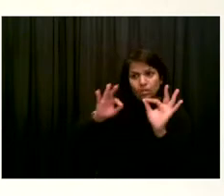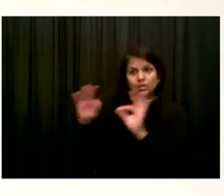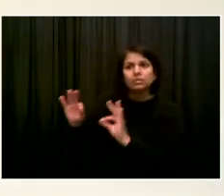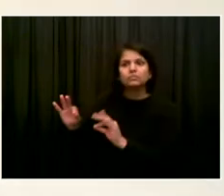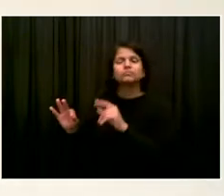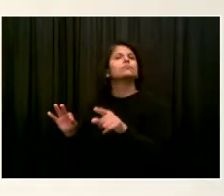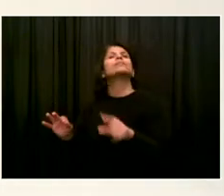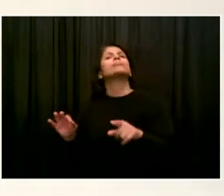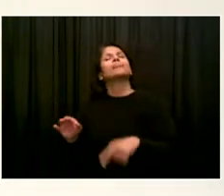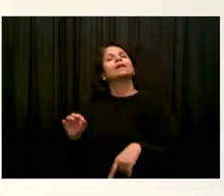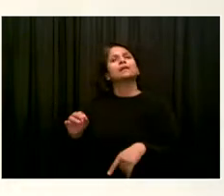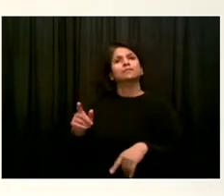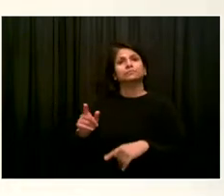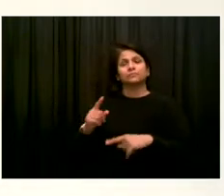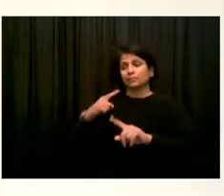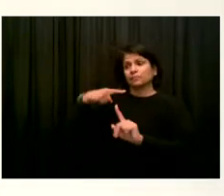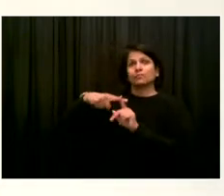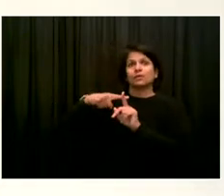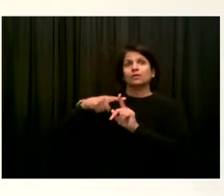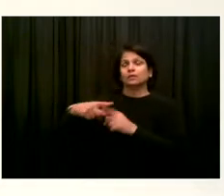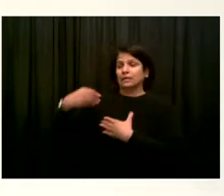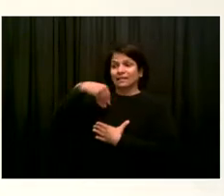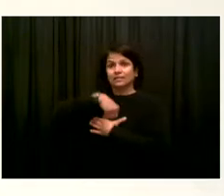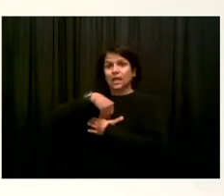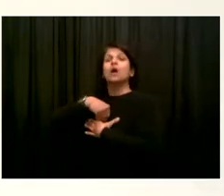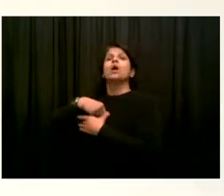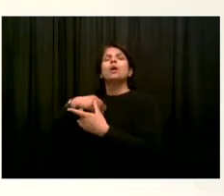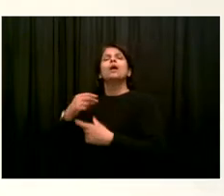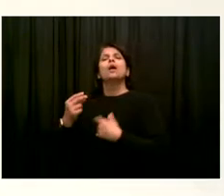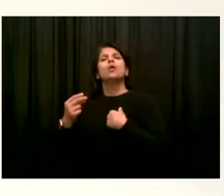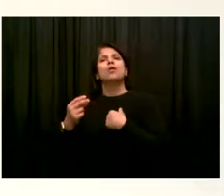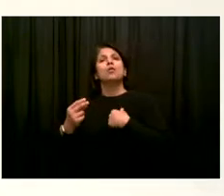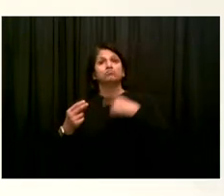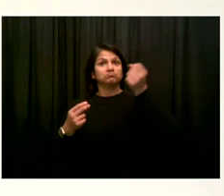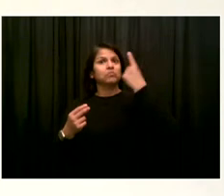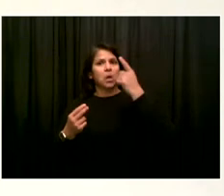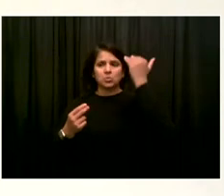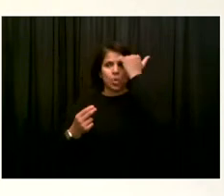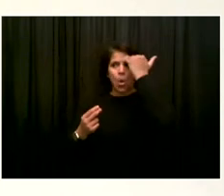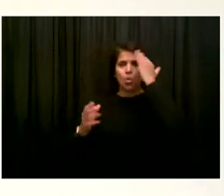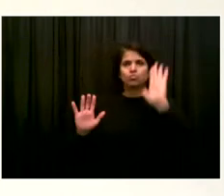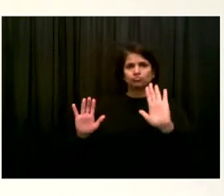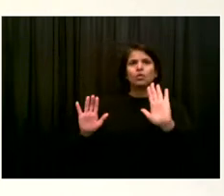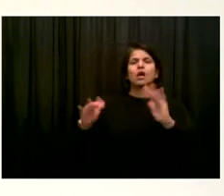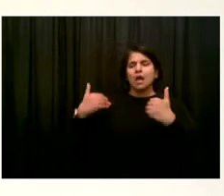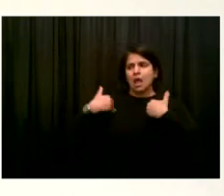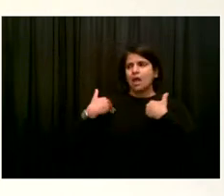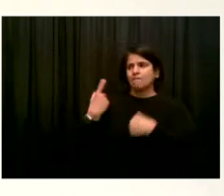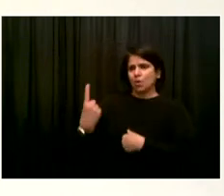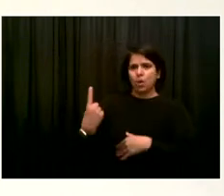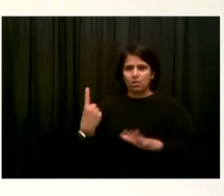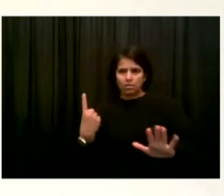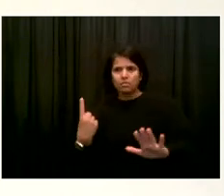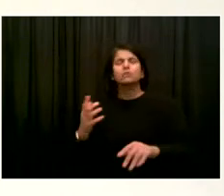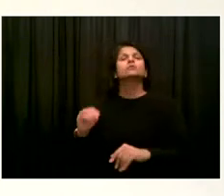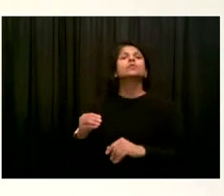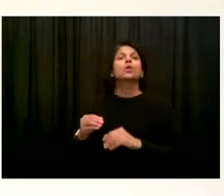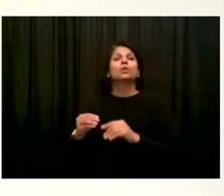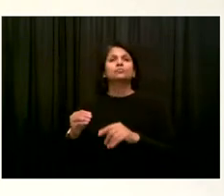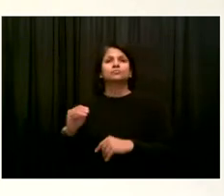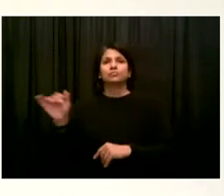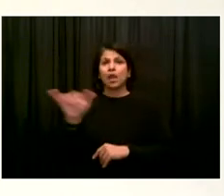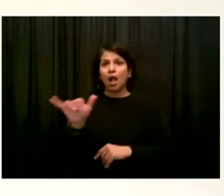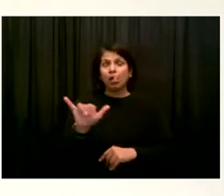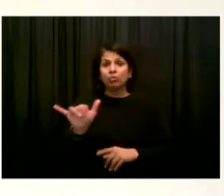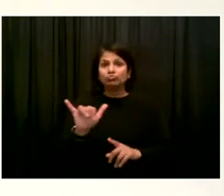others, as well as ventilation, making sure that there's clean air and masks. You have a pretty robust set of tools to keep kids